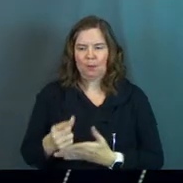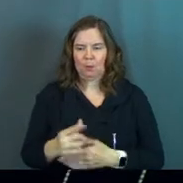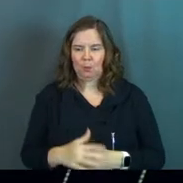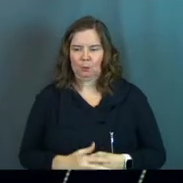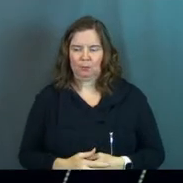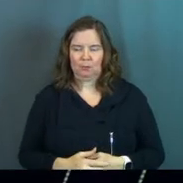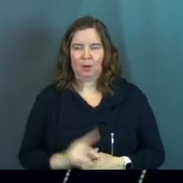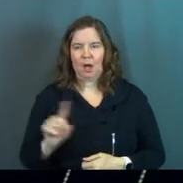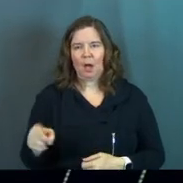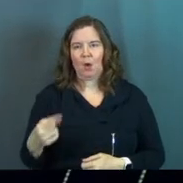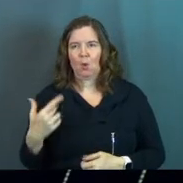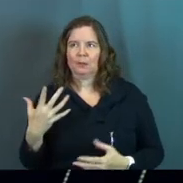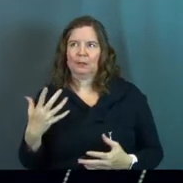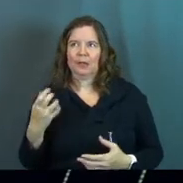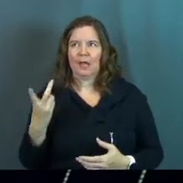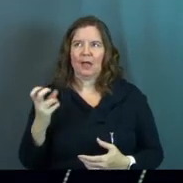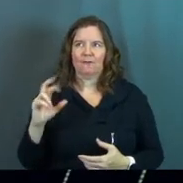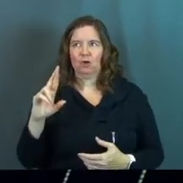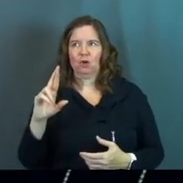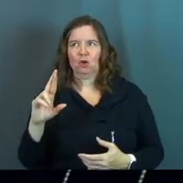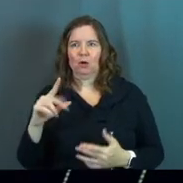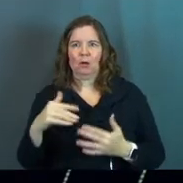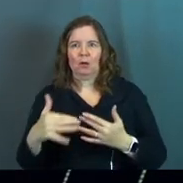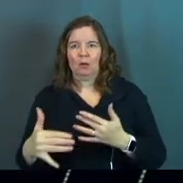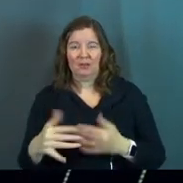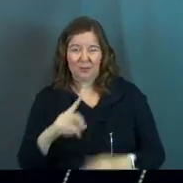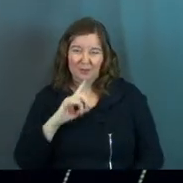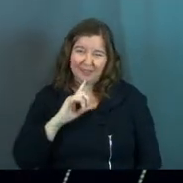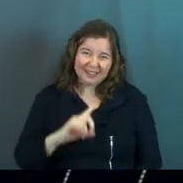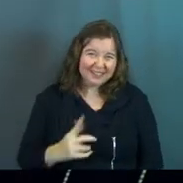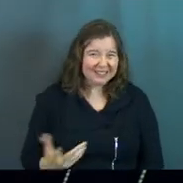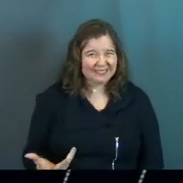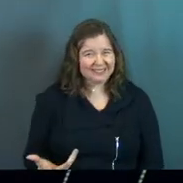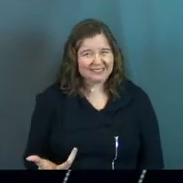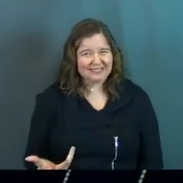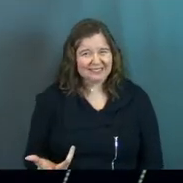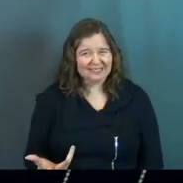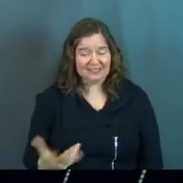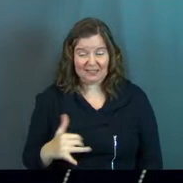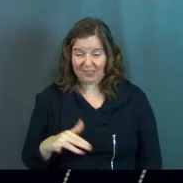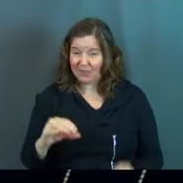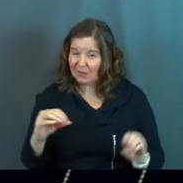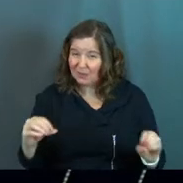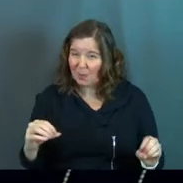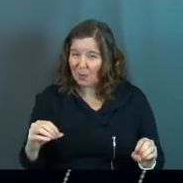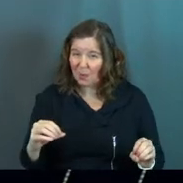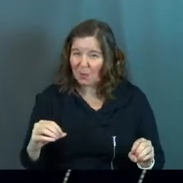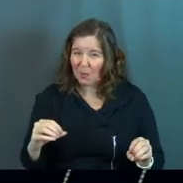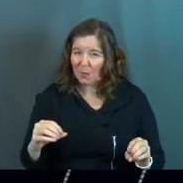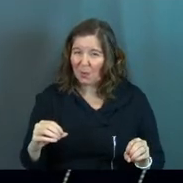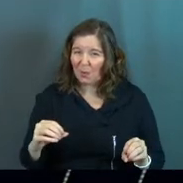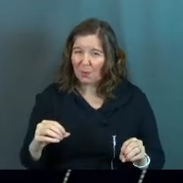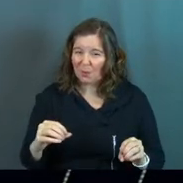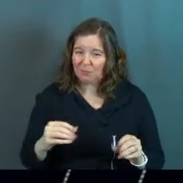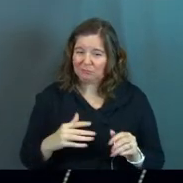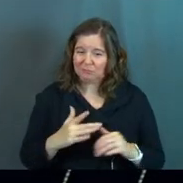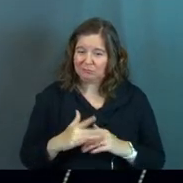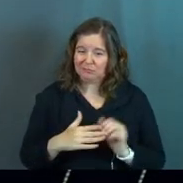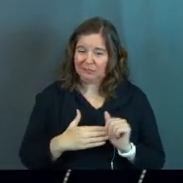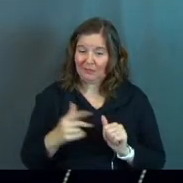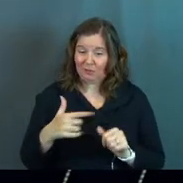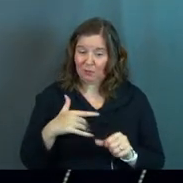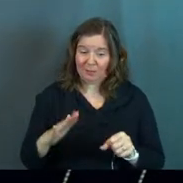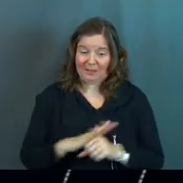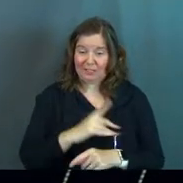you. I only ever, really? Is there no room or space here except for you to